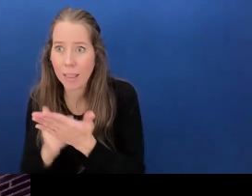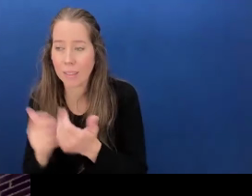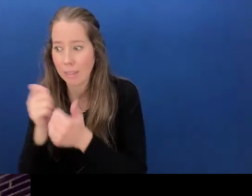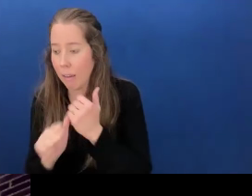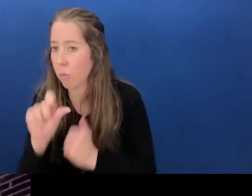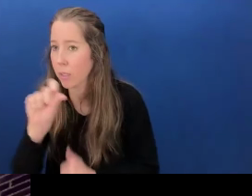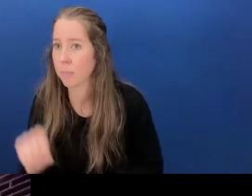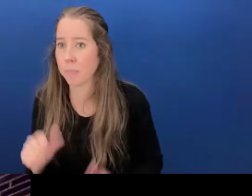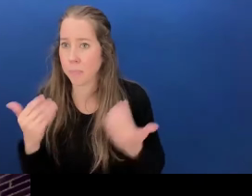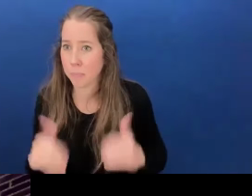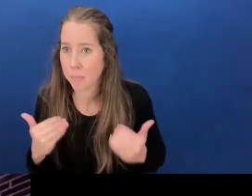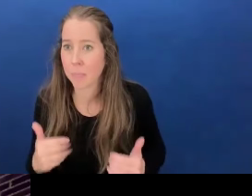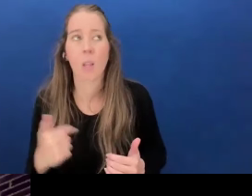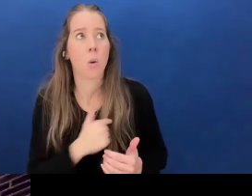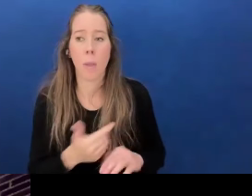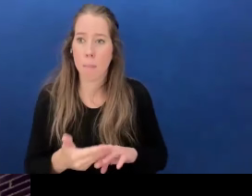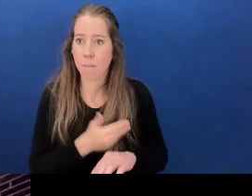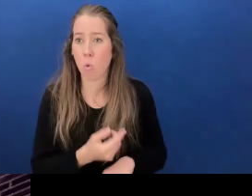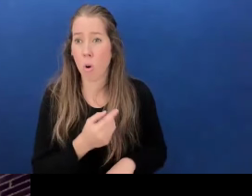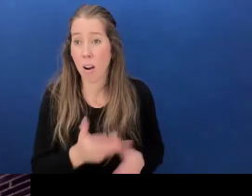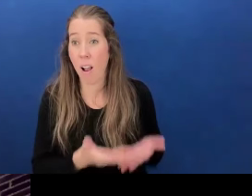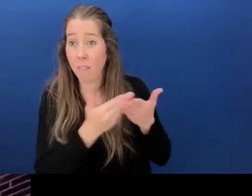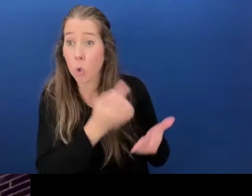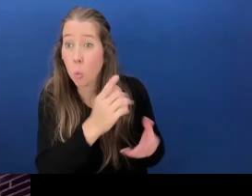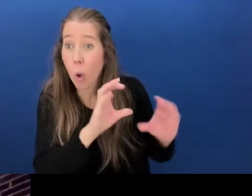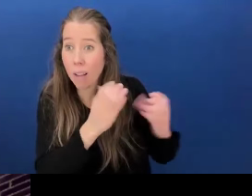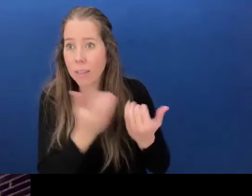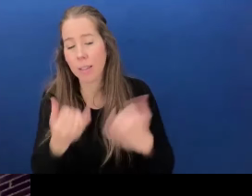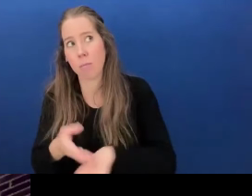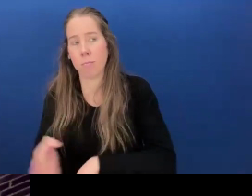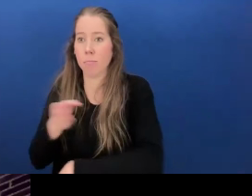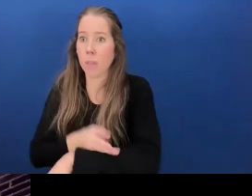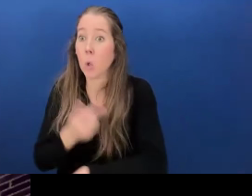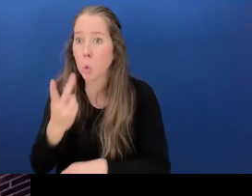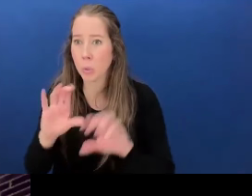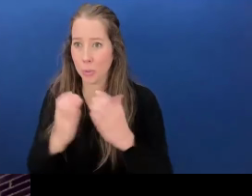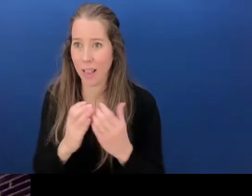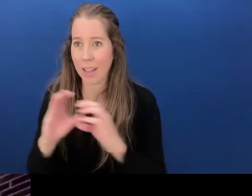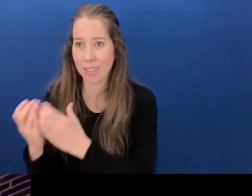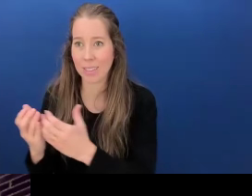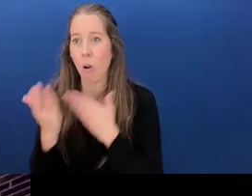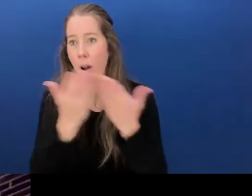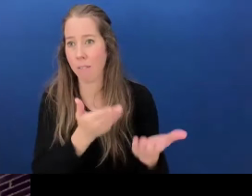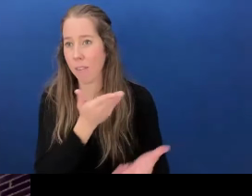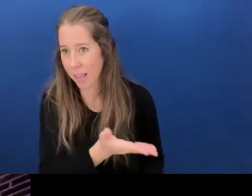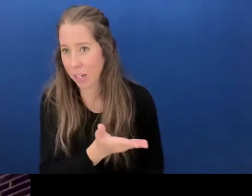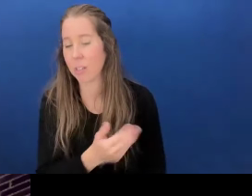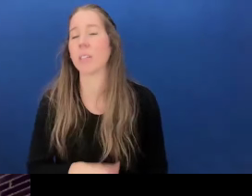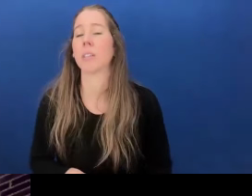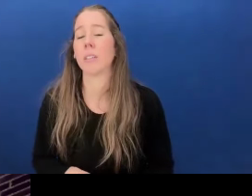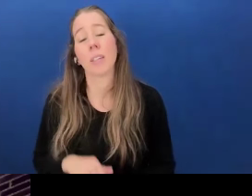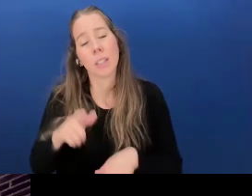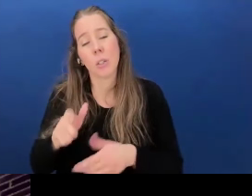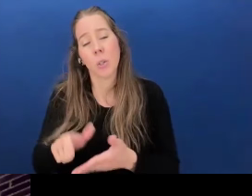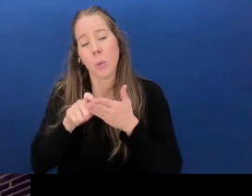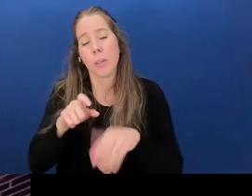And we went from offering one class, now we offer two classes out there. So a lot of these things take time, but it's also that time that